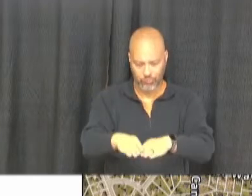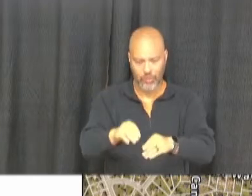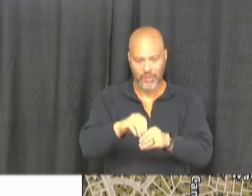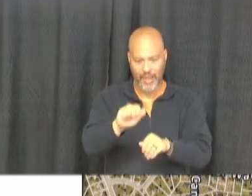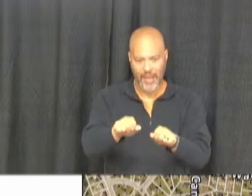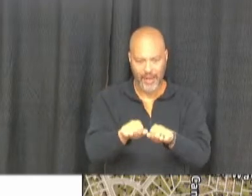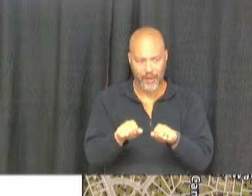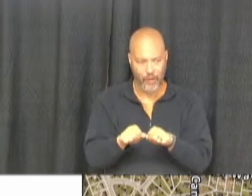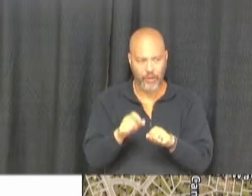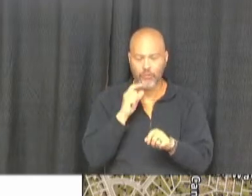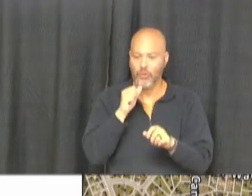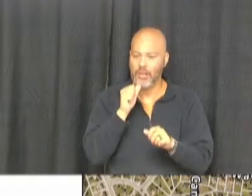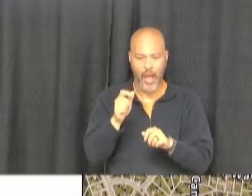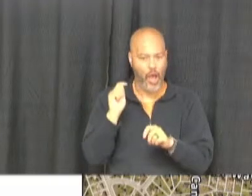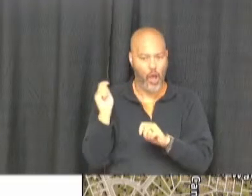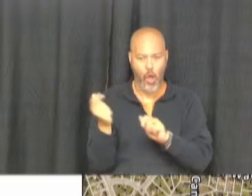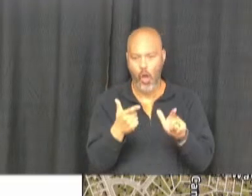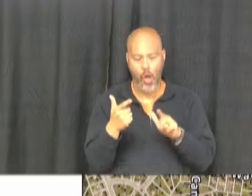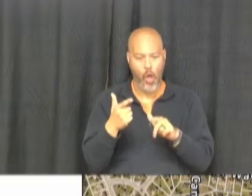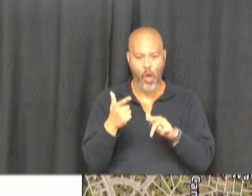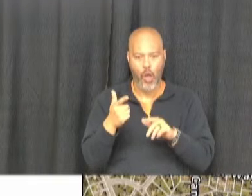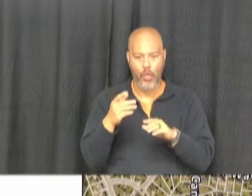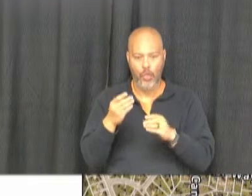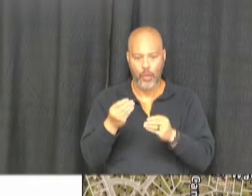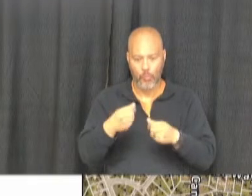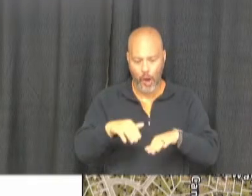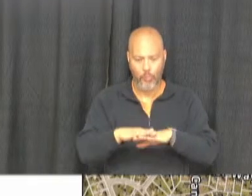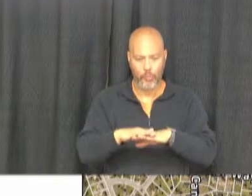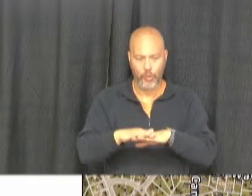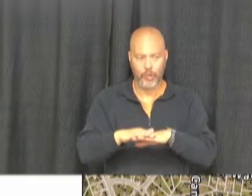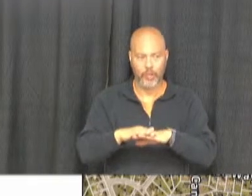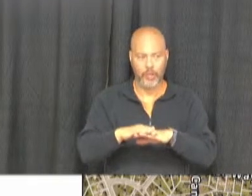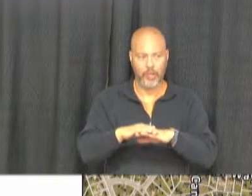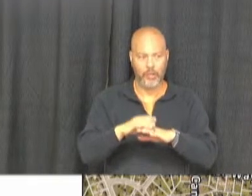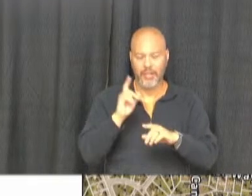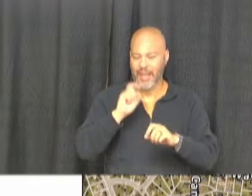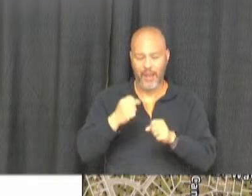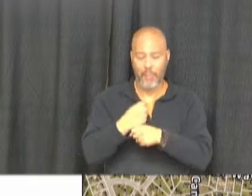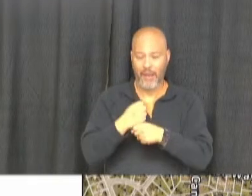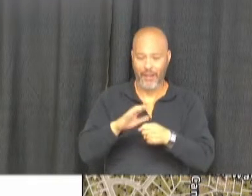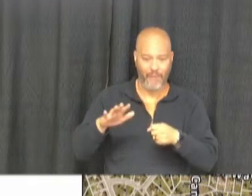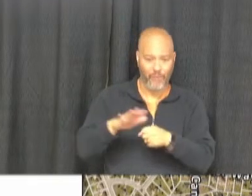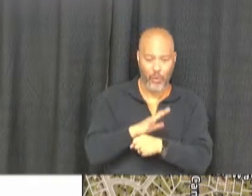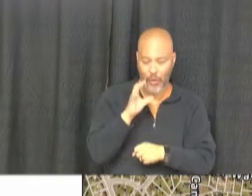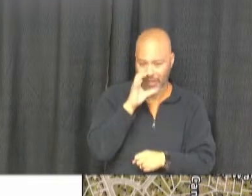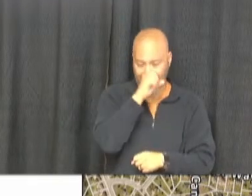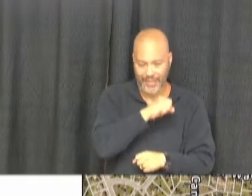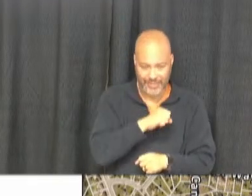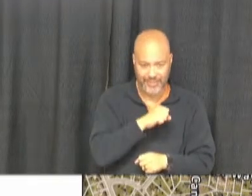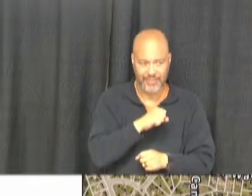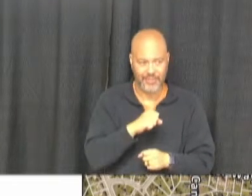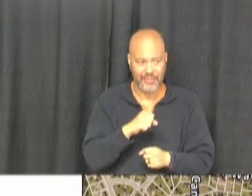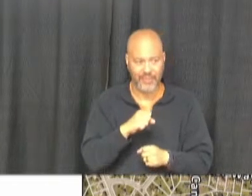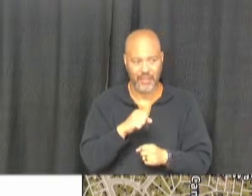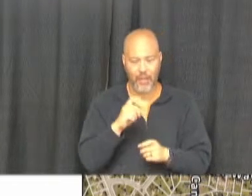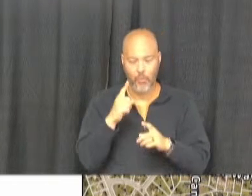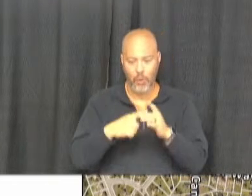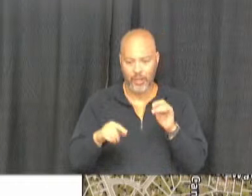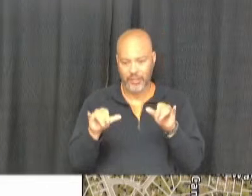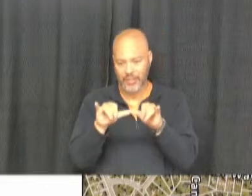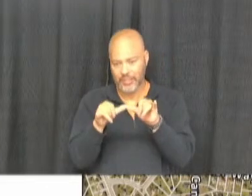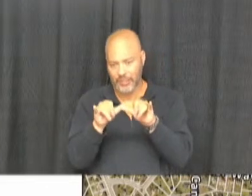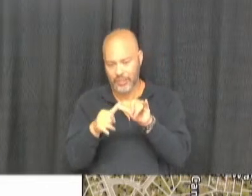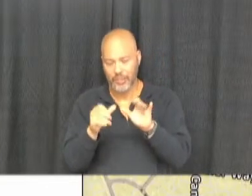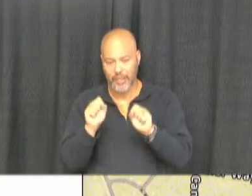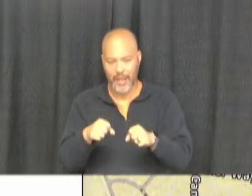there. So not all of this property is developable either. So very hard to make a full estimate on what the engineer could do out